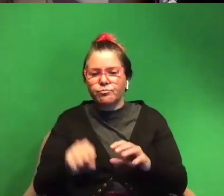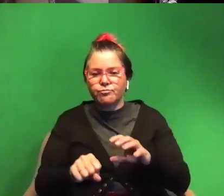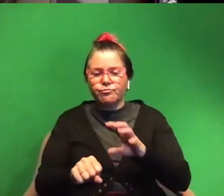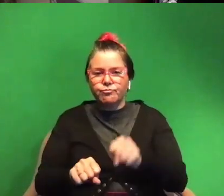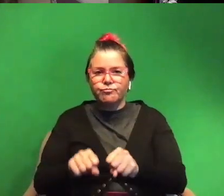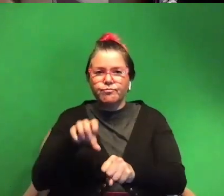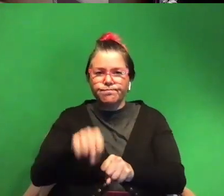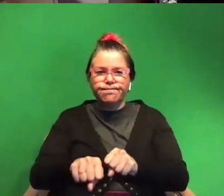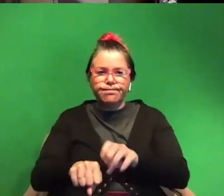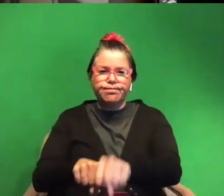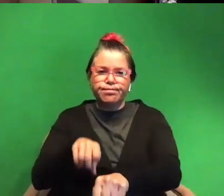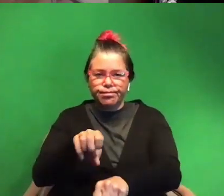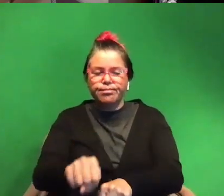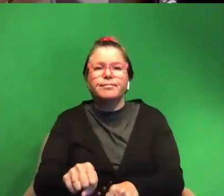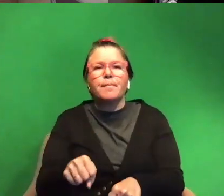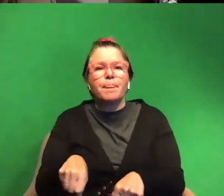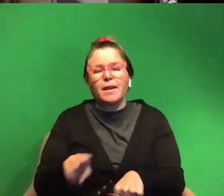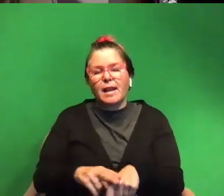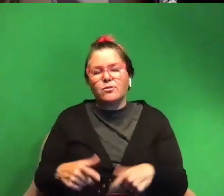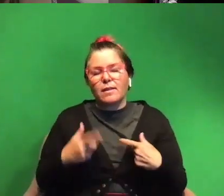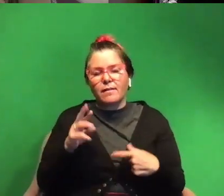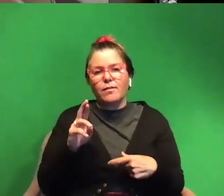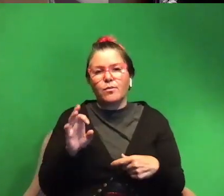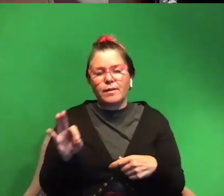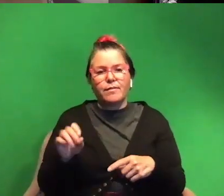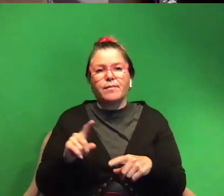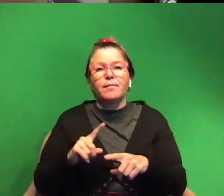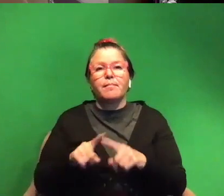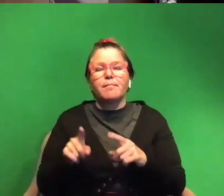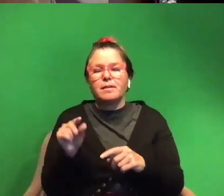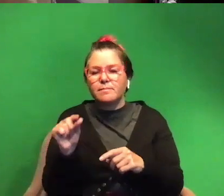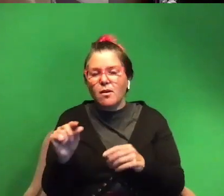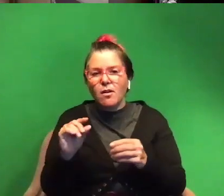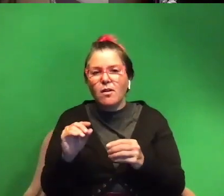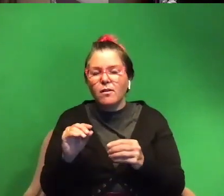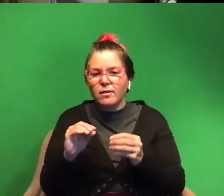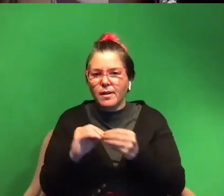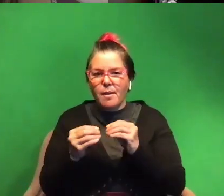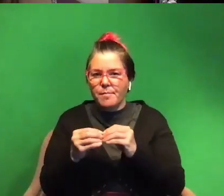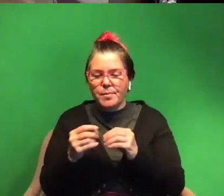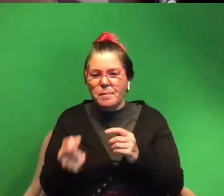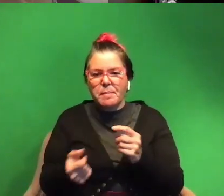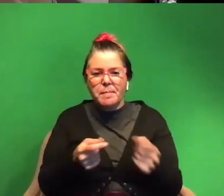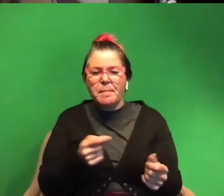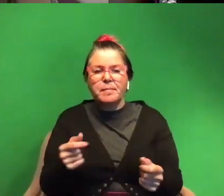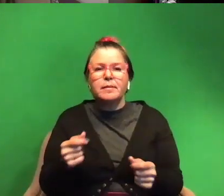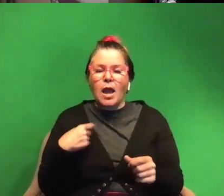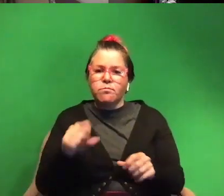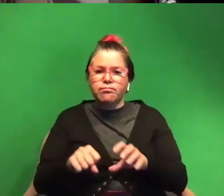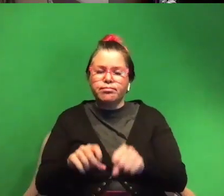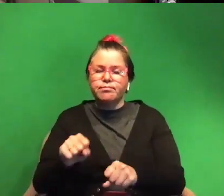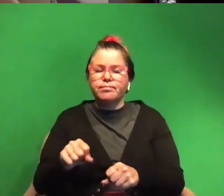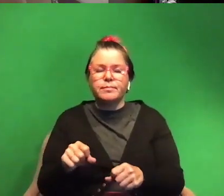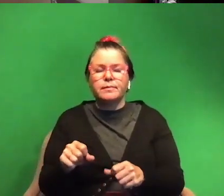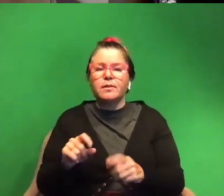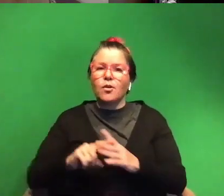organisms that naturally live on the reef, but in smaller densities. Their function is